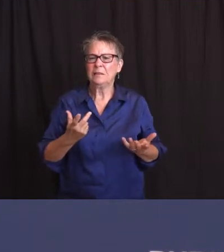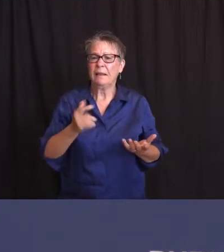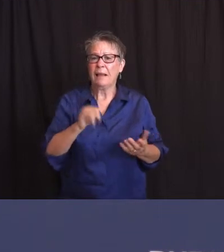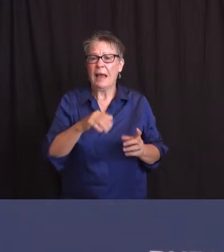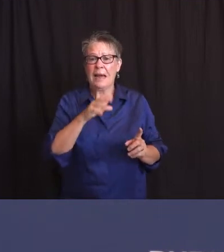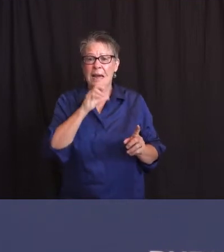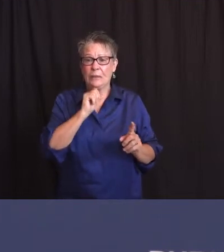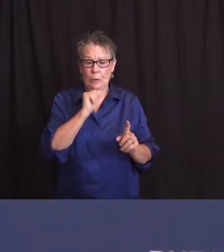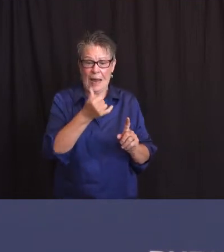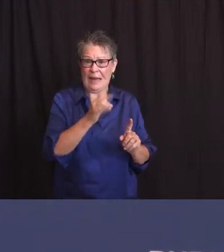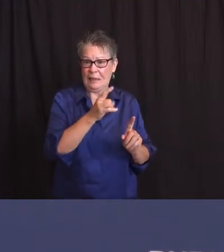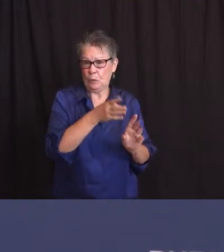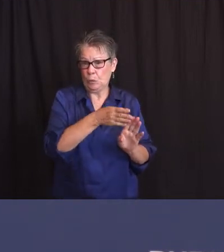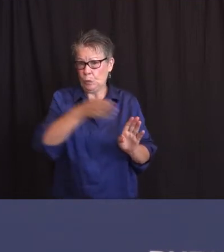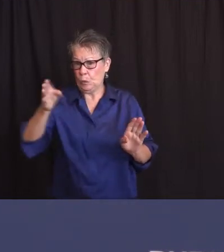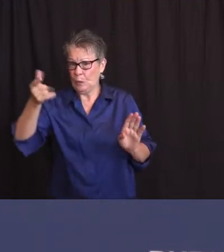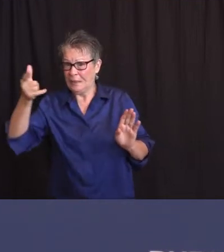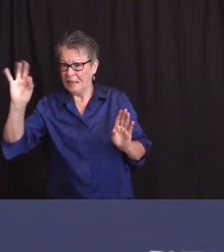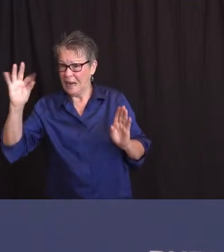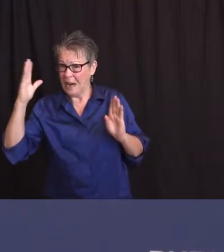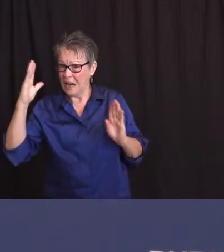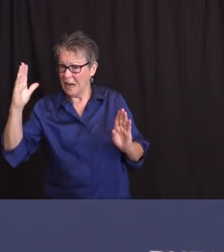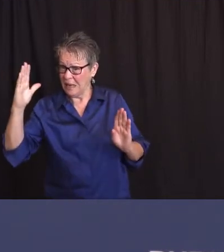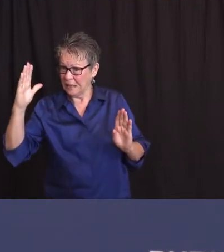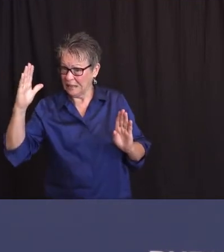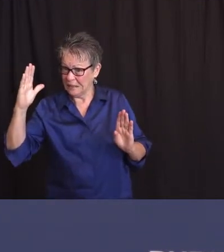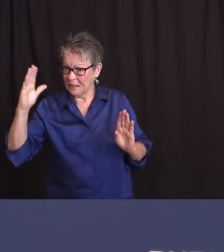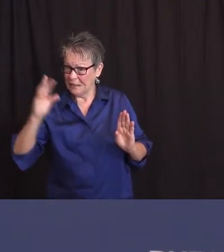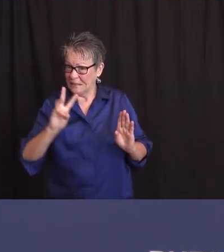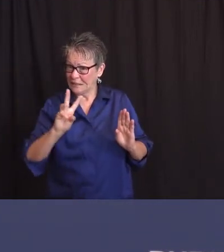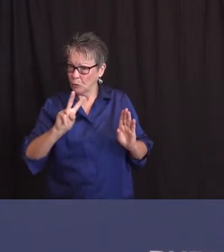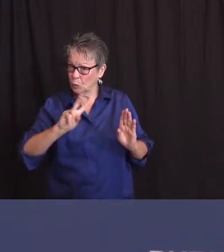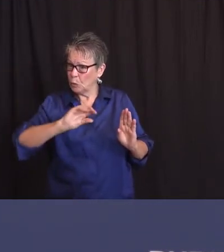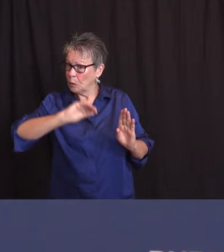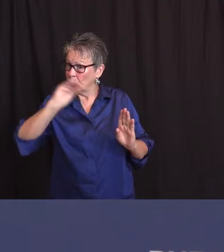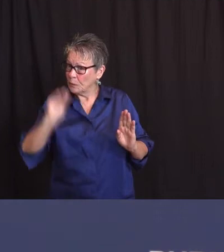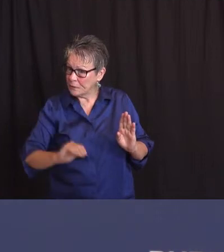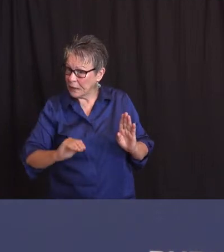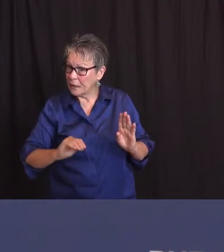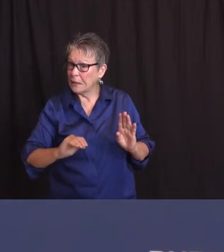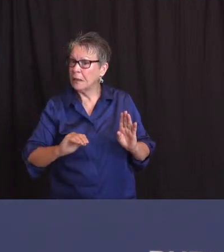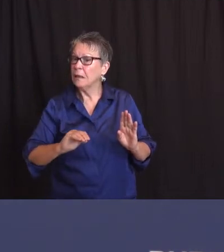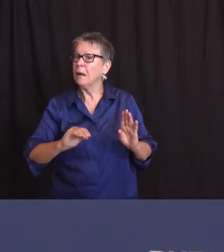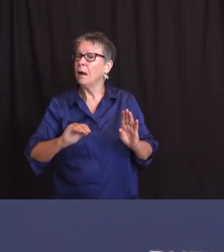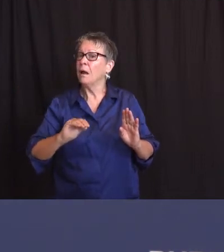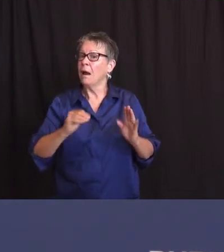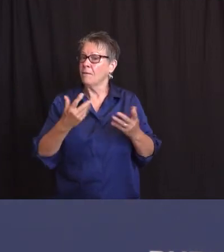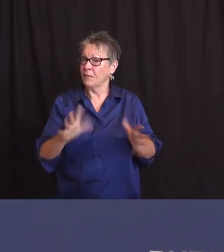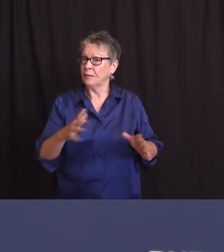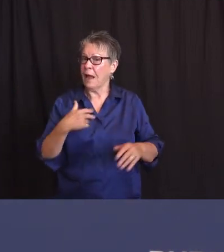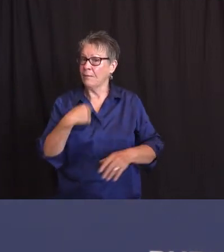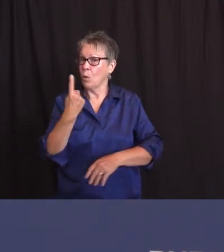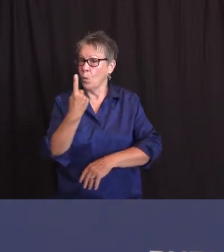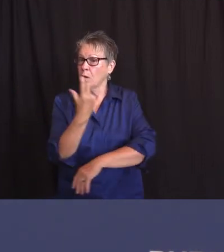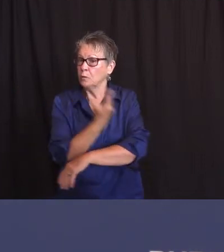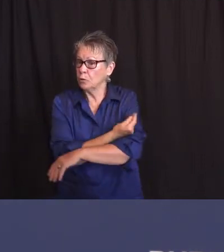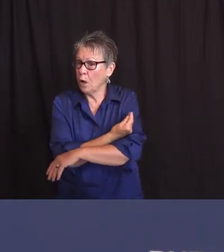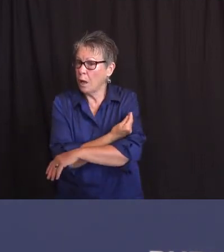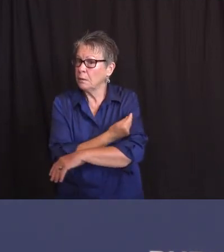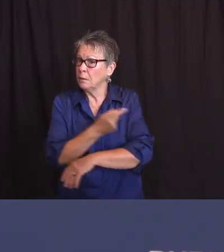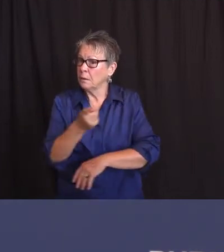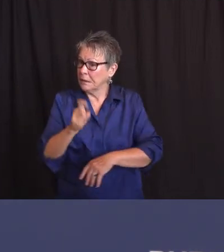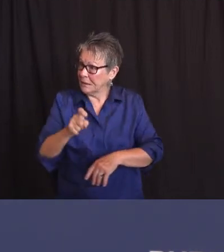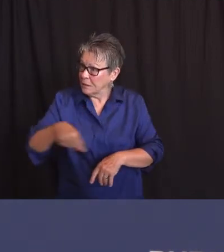62% have at least one dose. We need that coverage to be higher. Among those 12 to